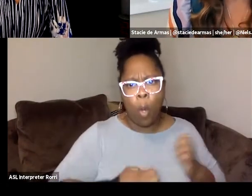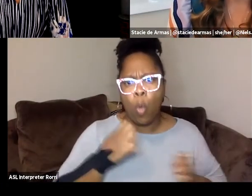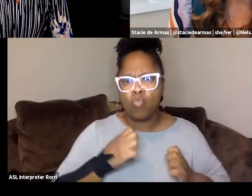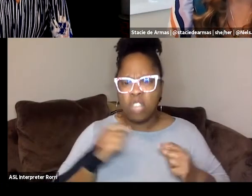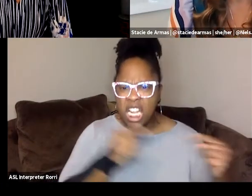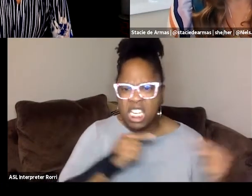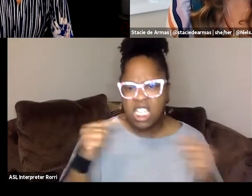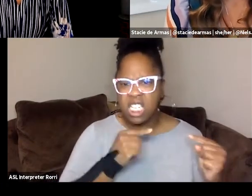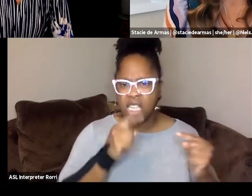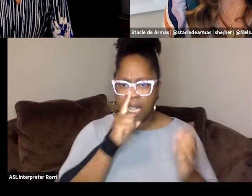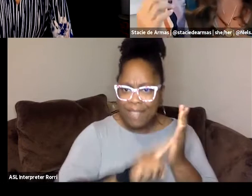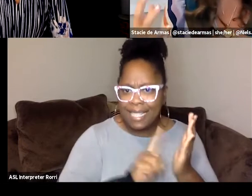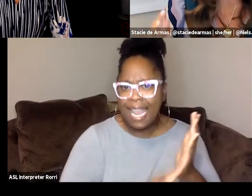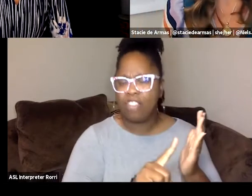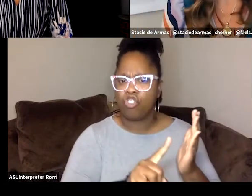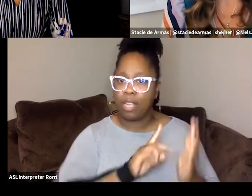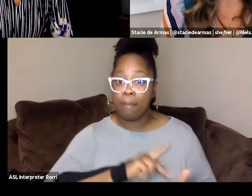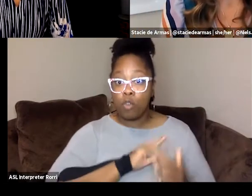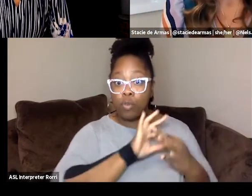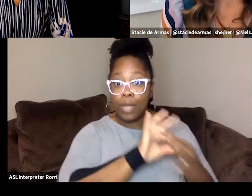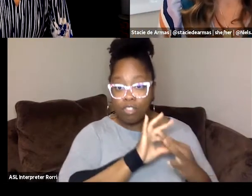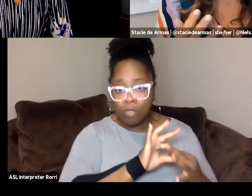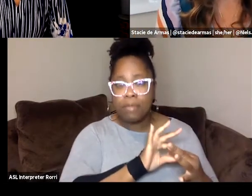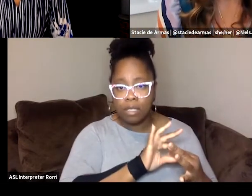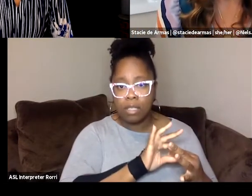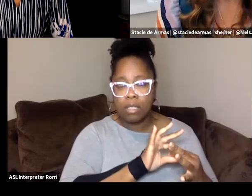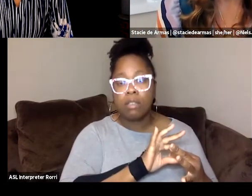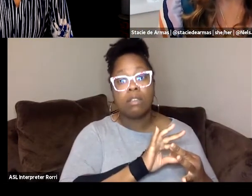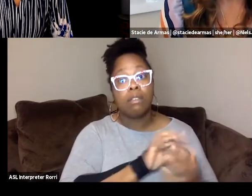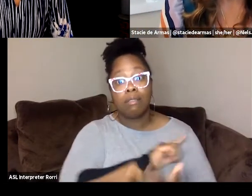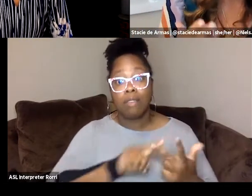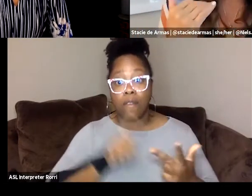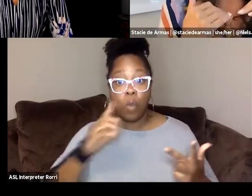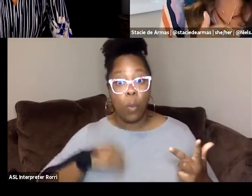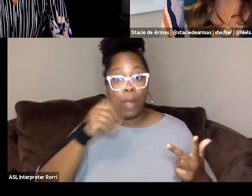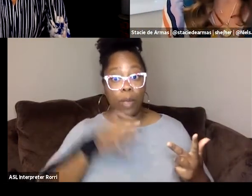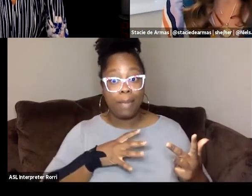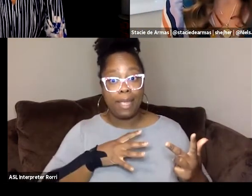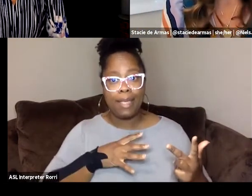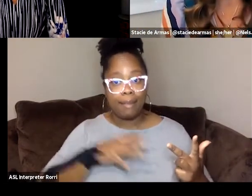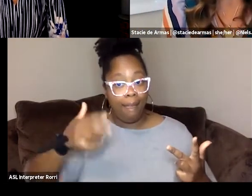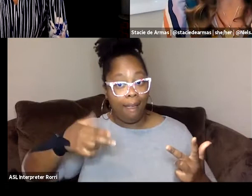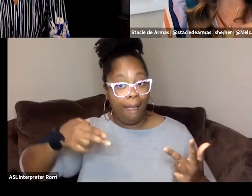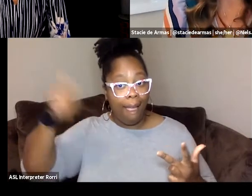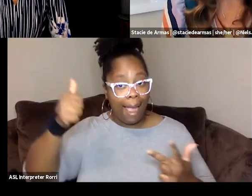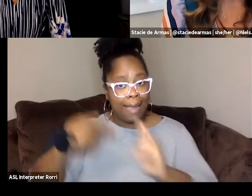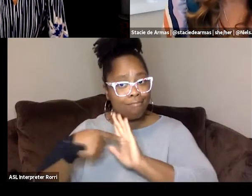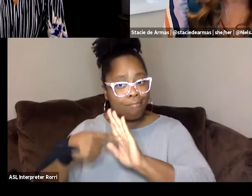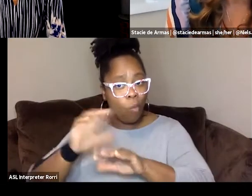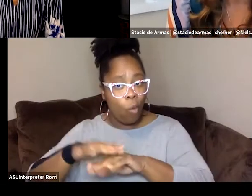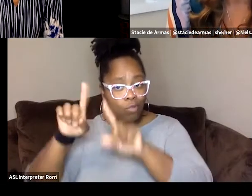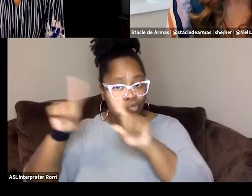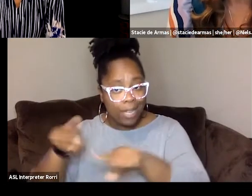rivalry, investigations, personal relationships. And for white women, who, when they had the highest presence on screen and also